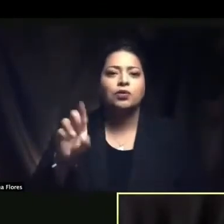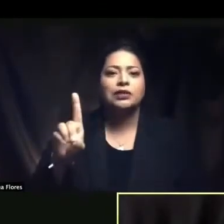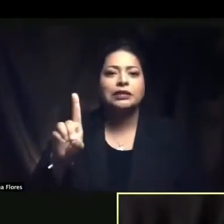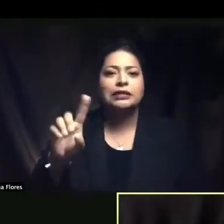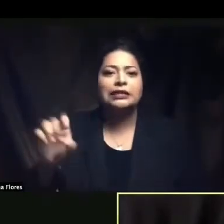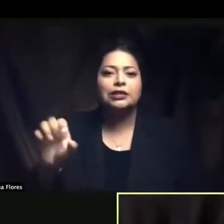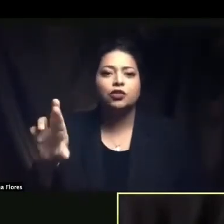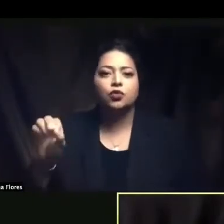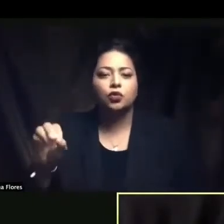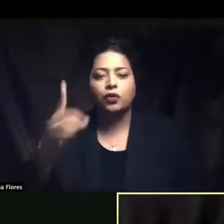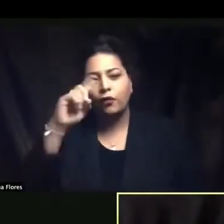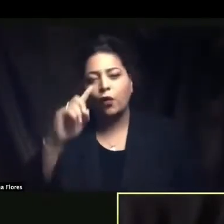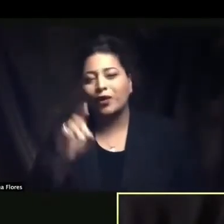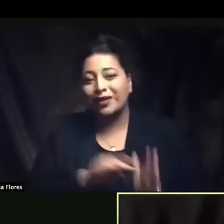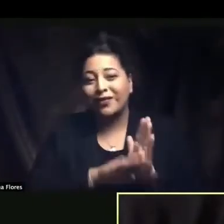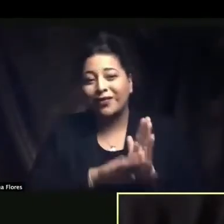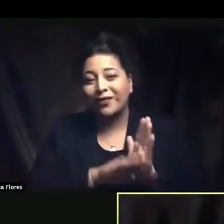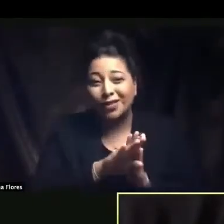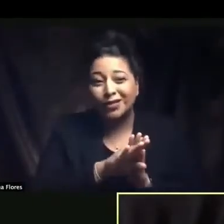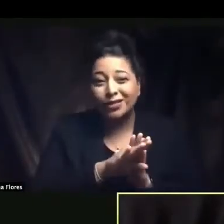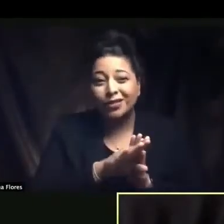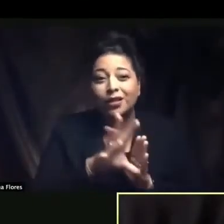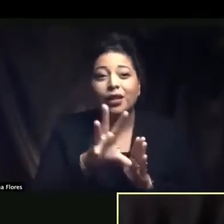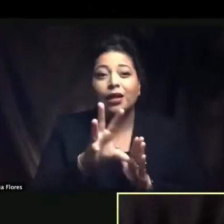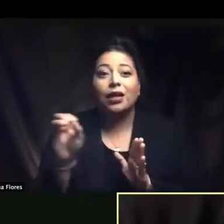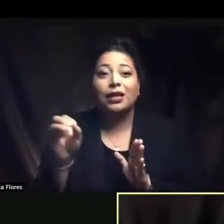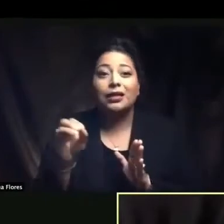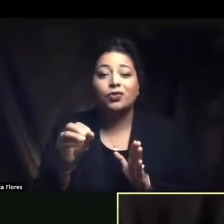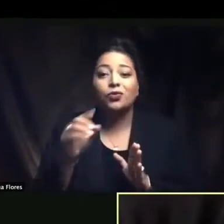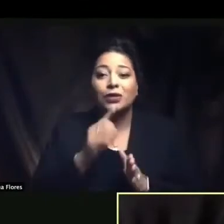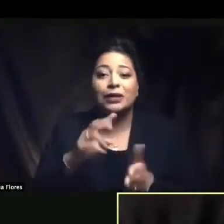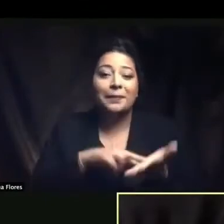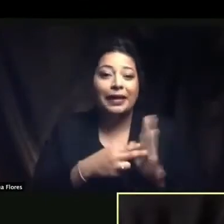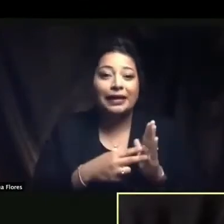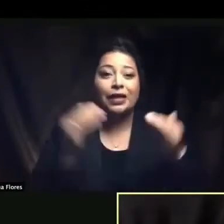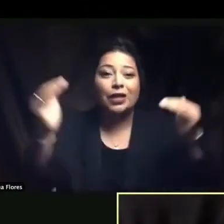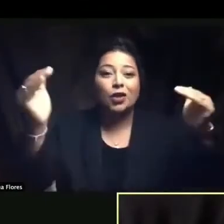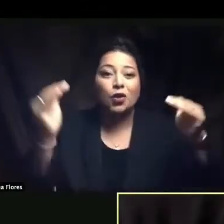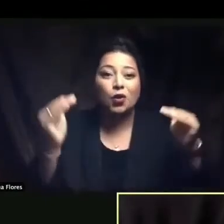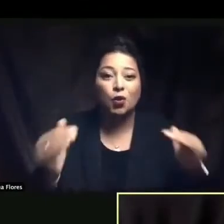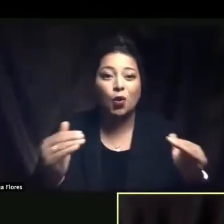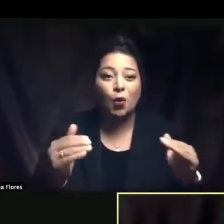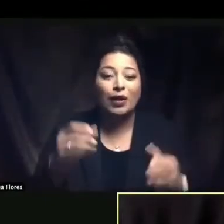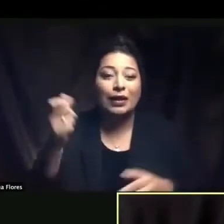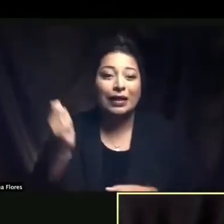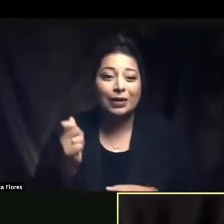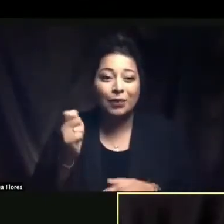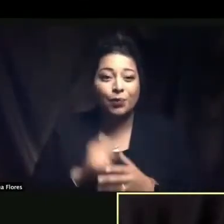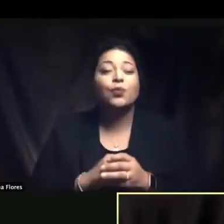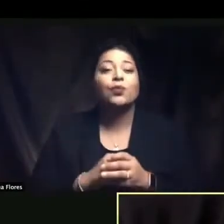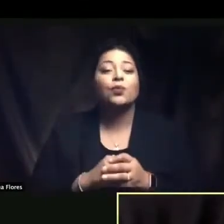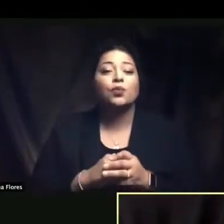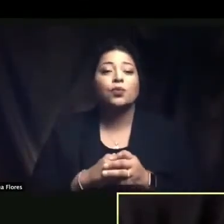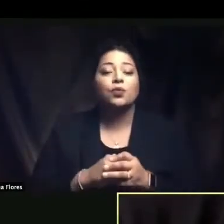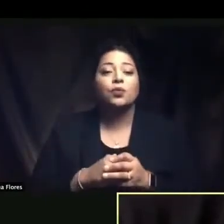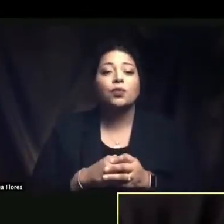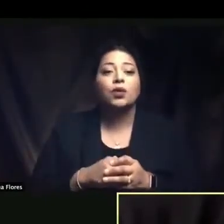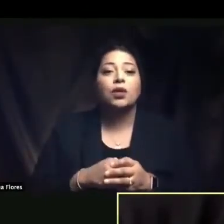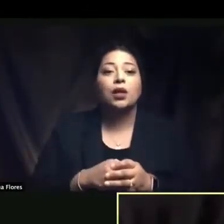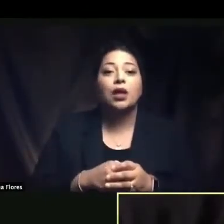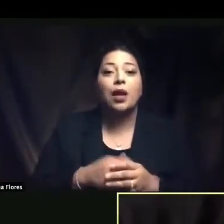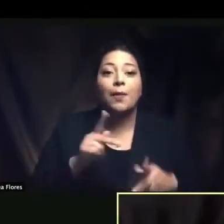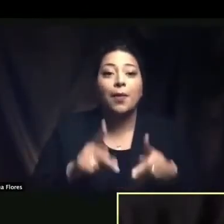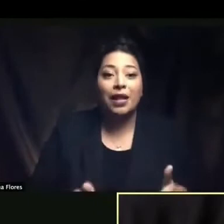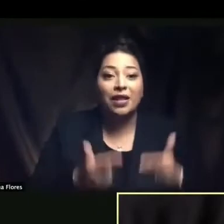development, and often that leaves longtime low-income residents vulnerable and displaced.